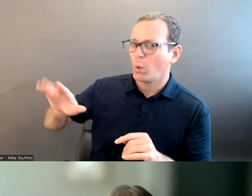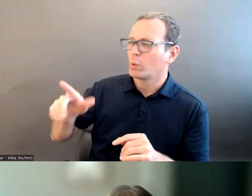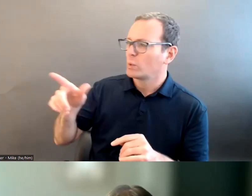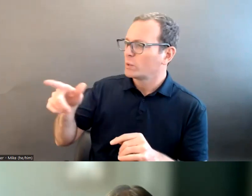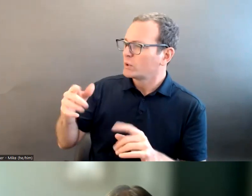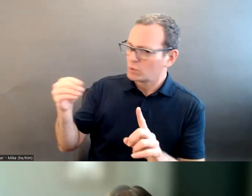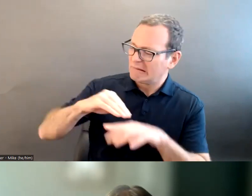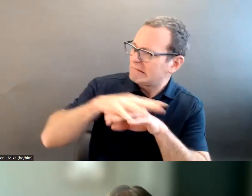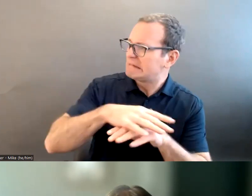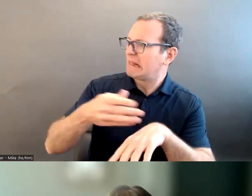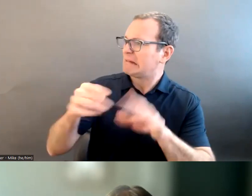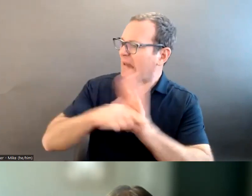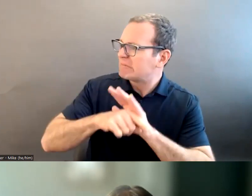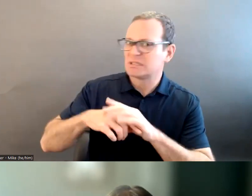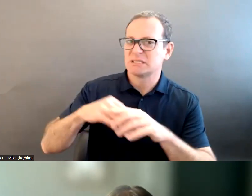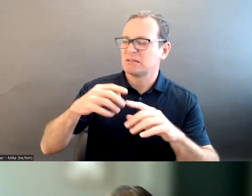senior?